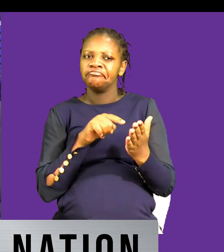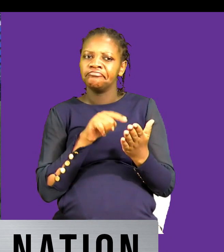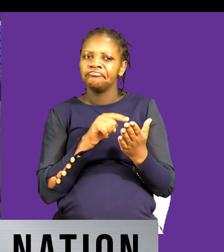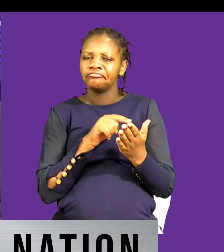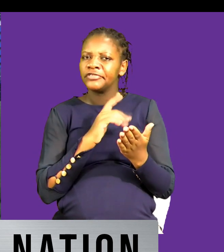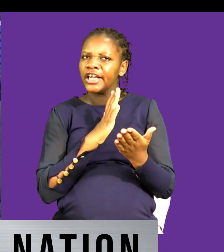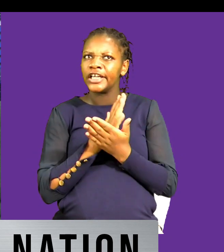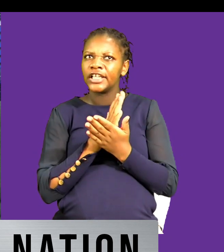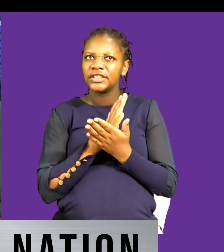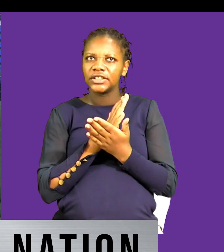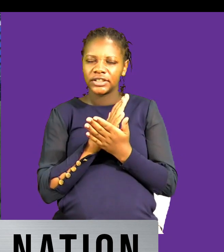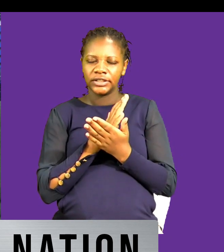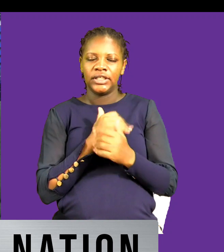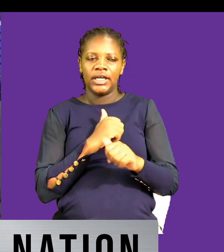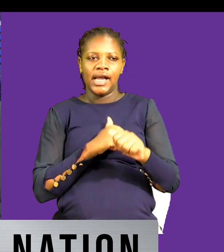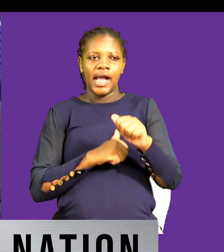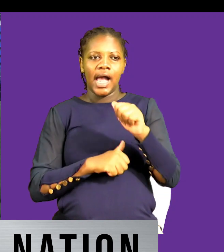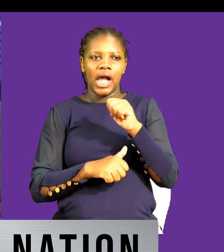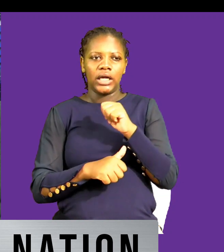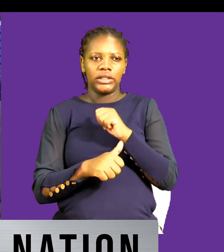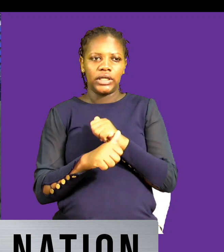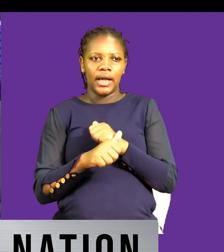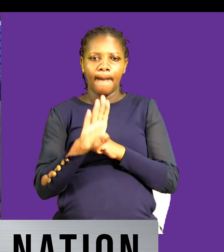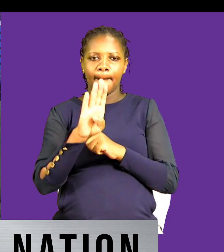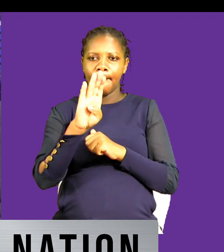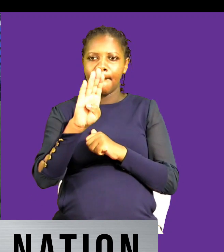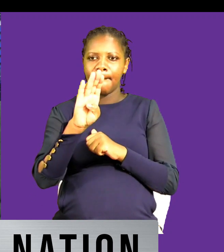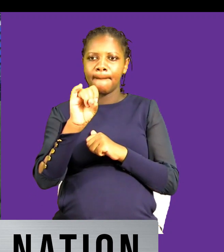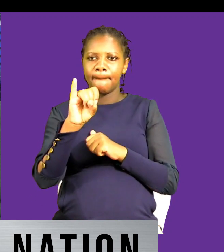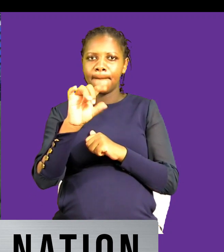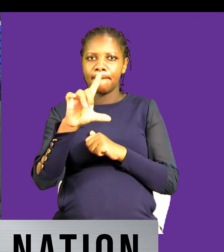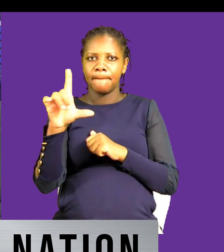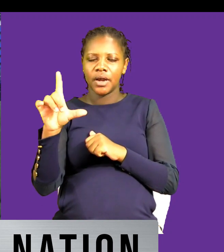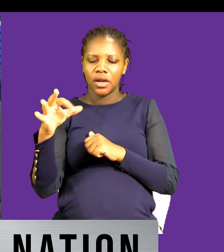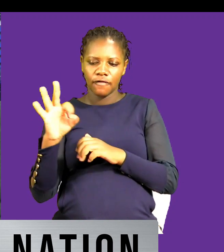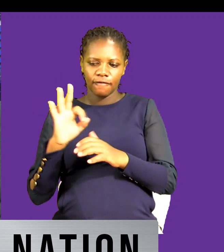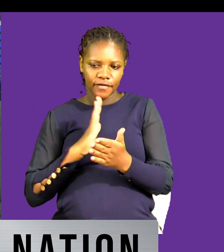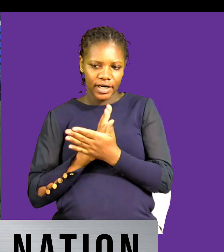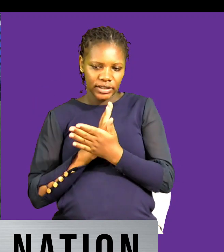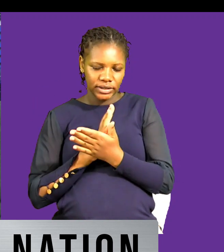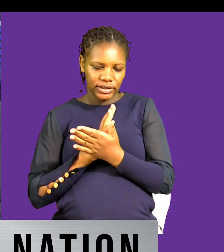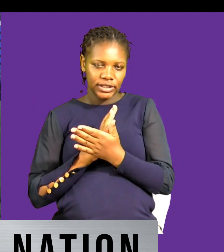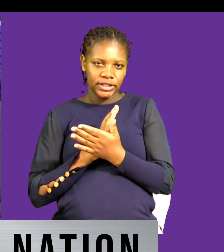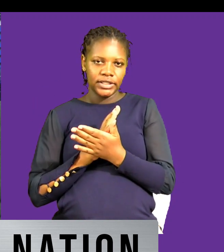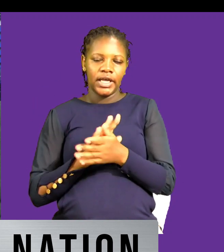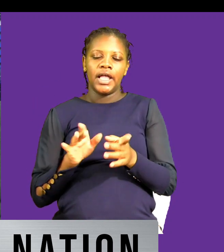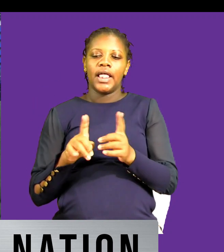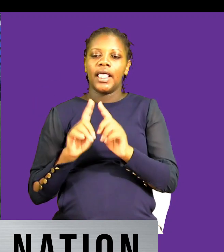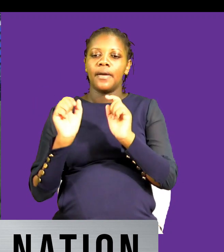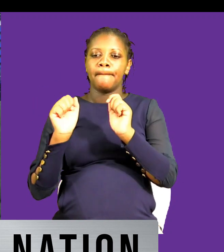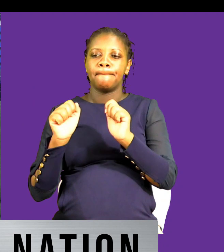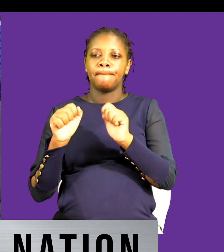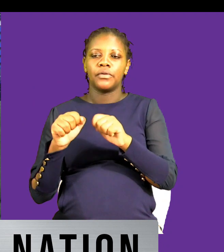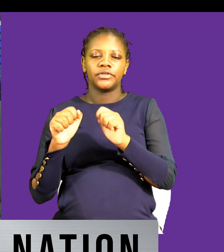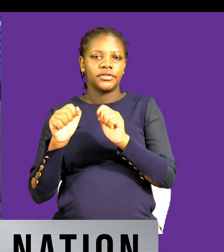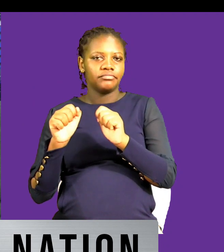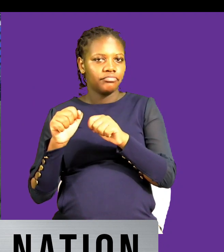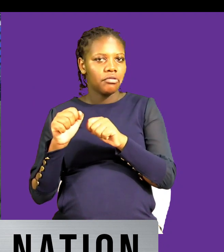said that under the Bill of Rights are rights that are going to be basically guaranteed by the